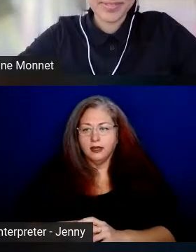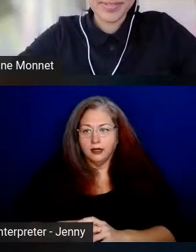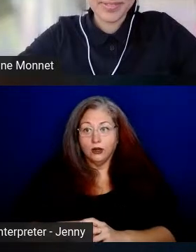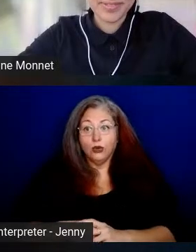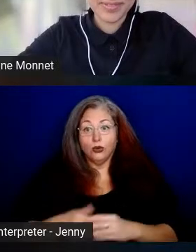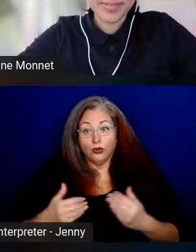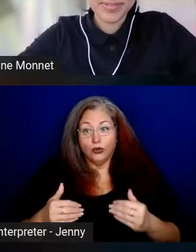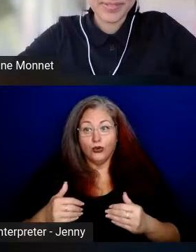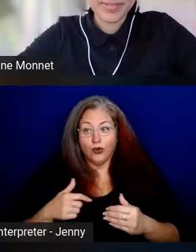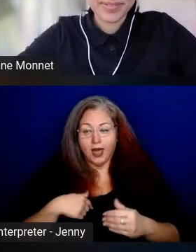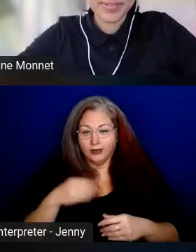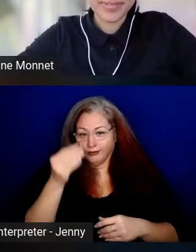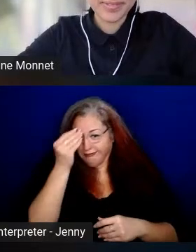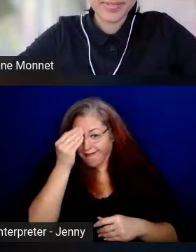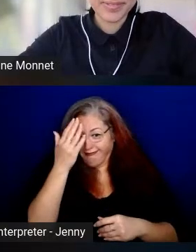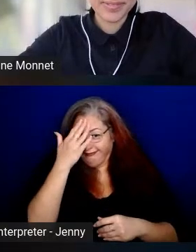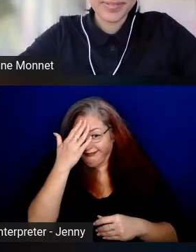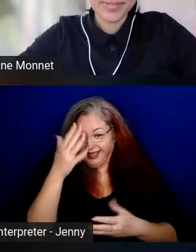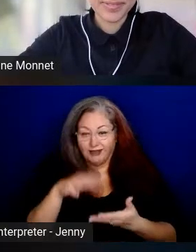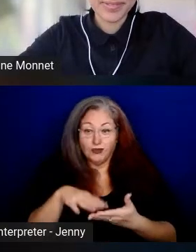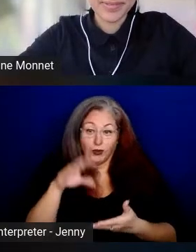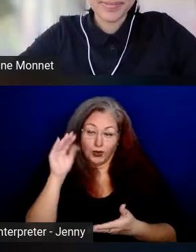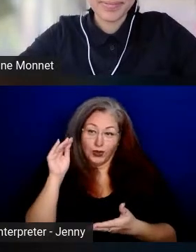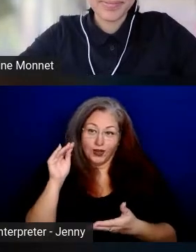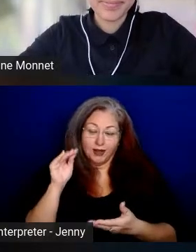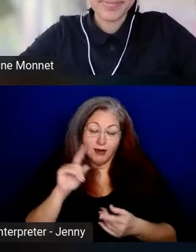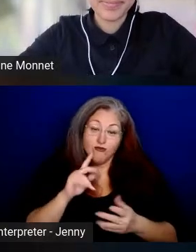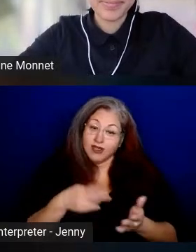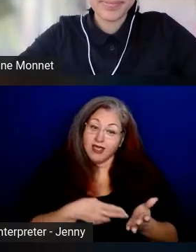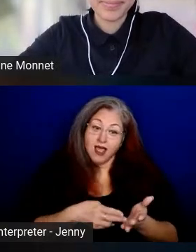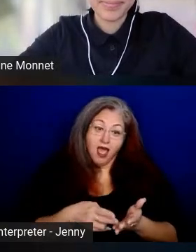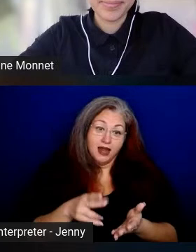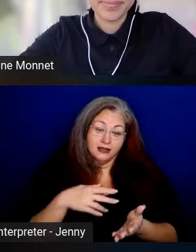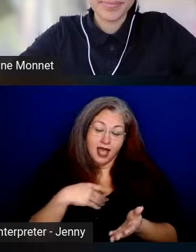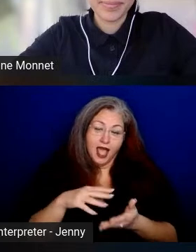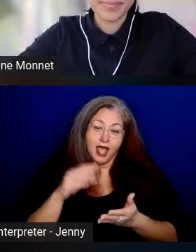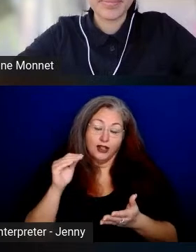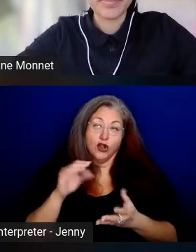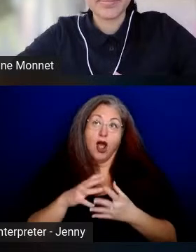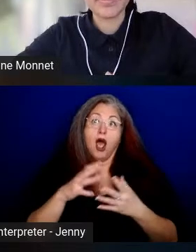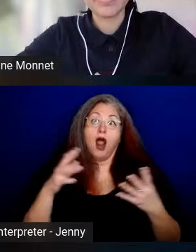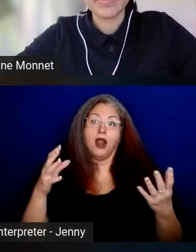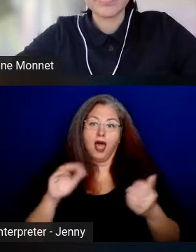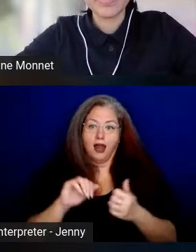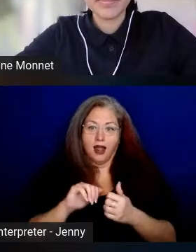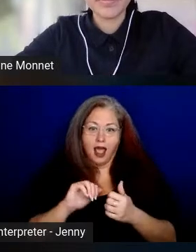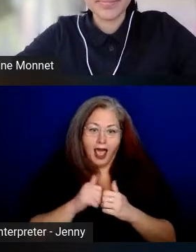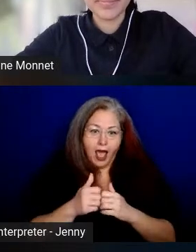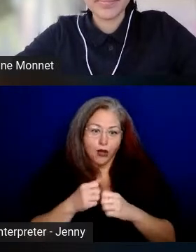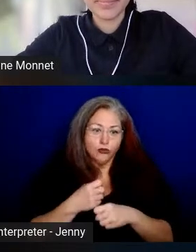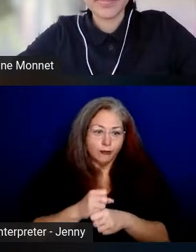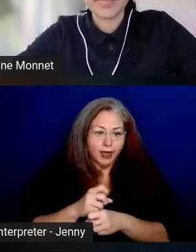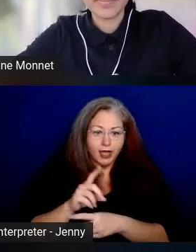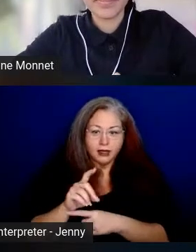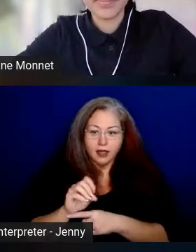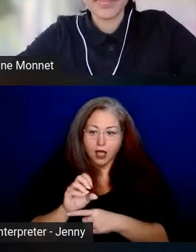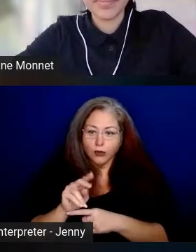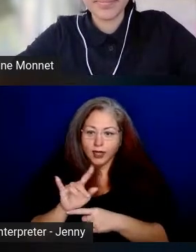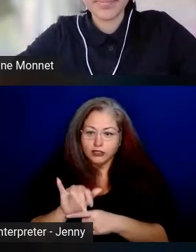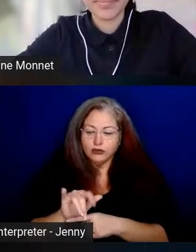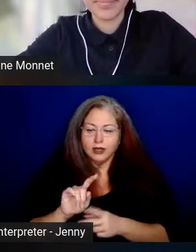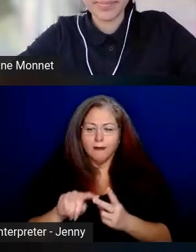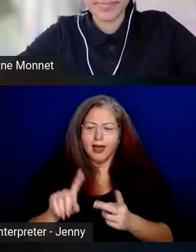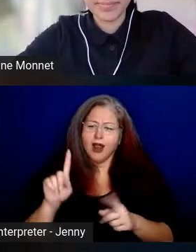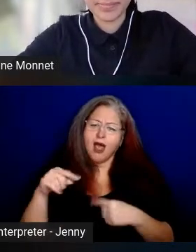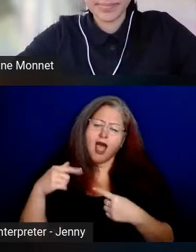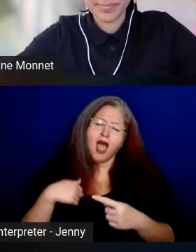that was something I learned. To be quite honest with you, I learned a lot about documentary filmmaking. And I always wanted to do this.